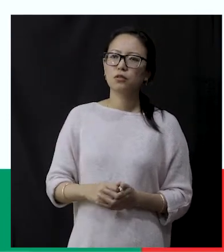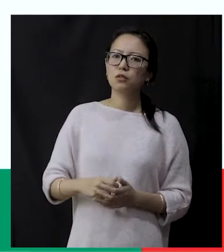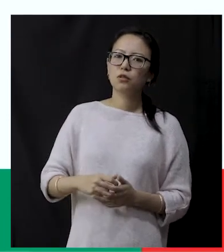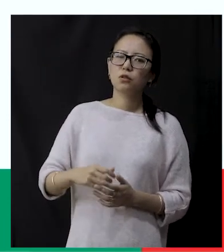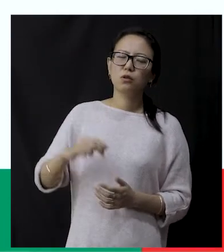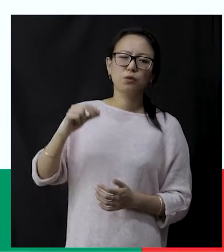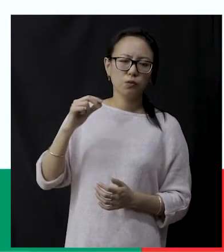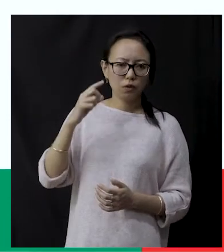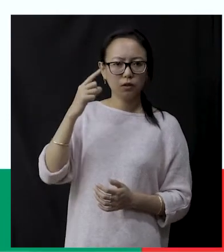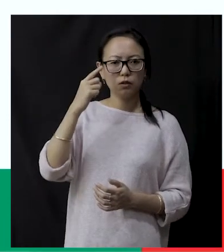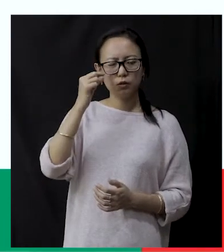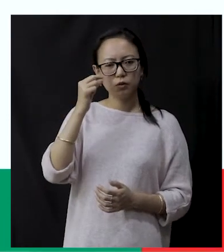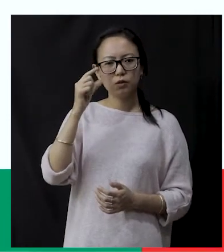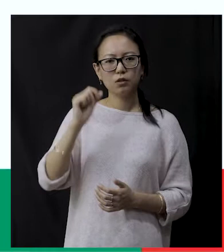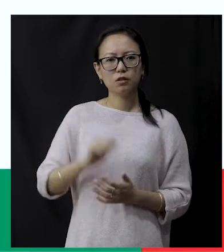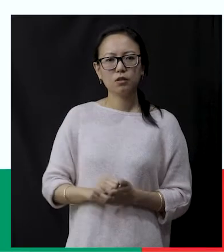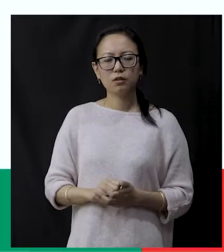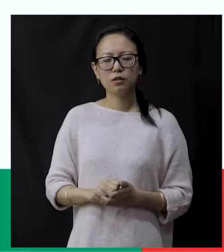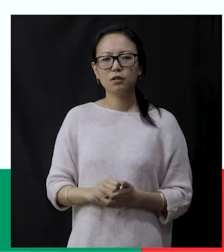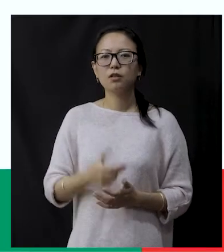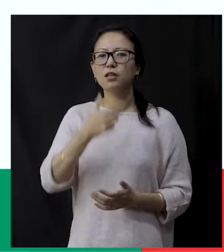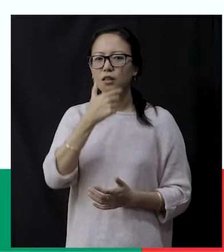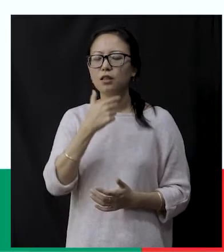winking, ha ha ha.